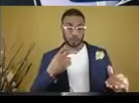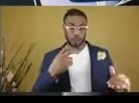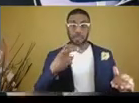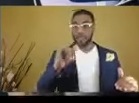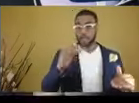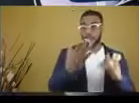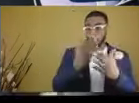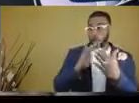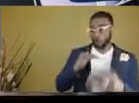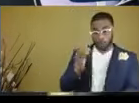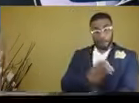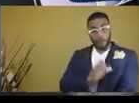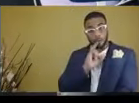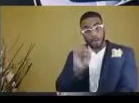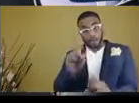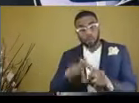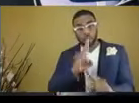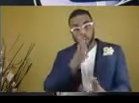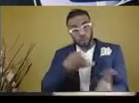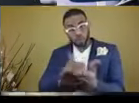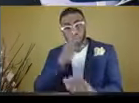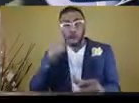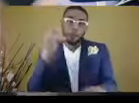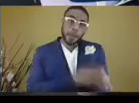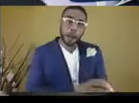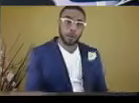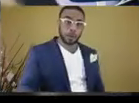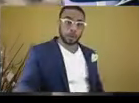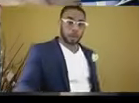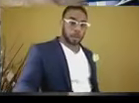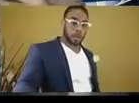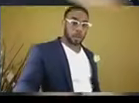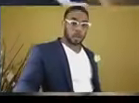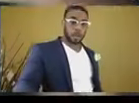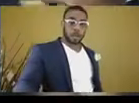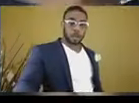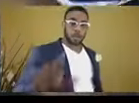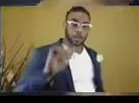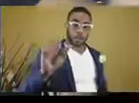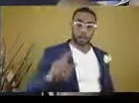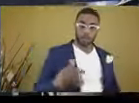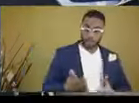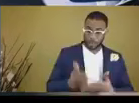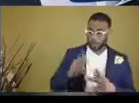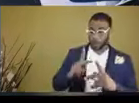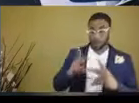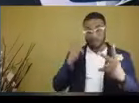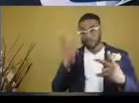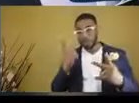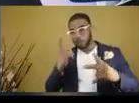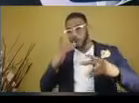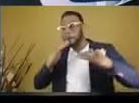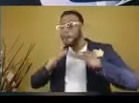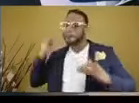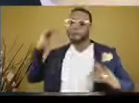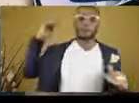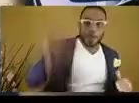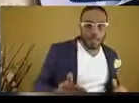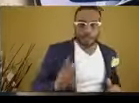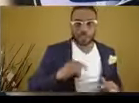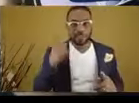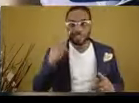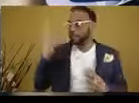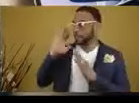of our power is being able to speak truth to power, right? And literally being able to help people to see something greater, right, than they've seen.